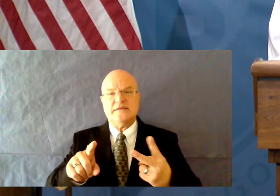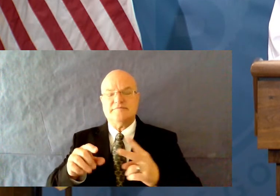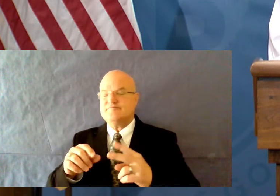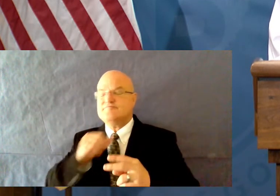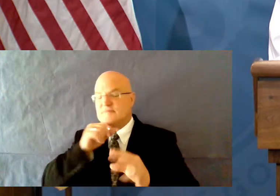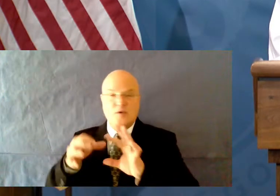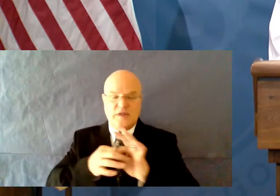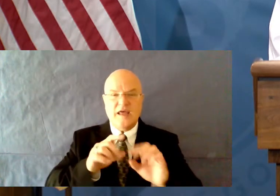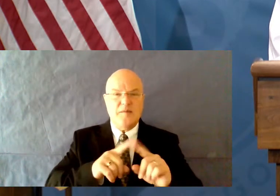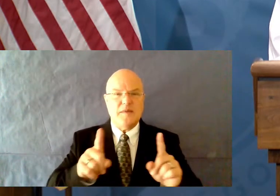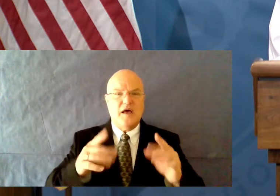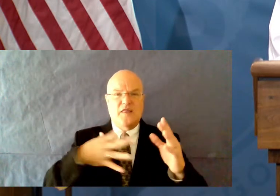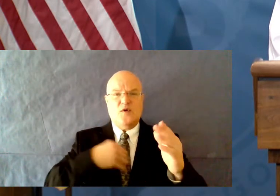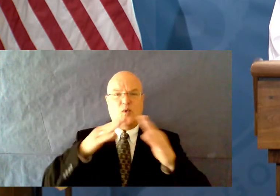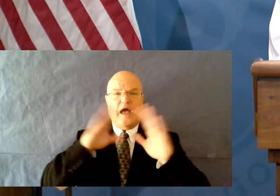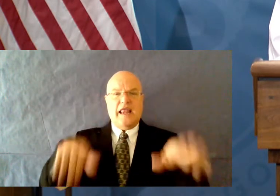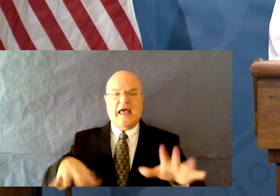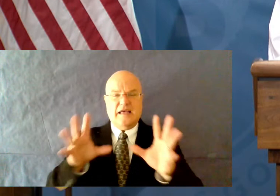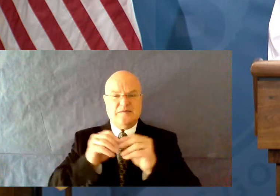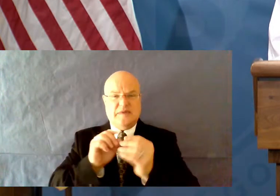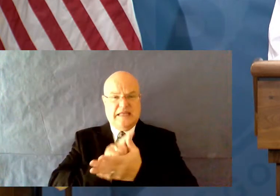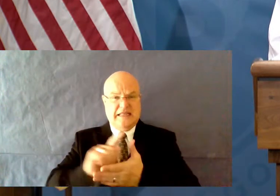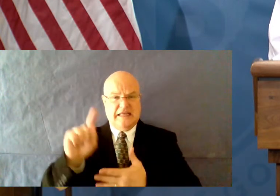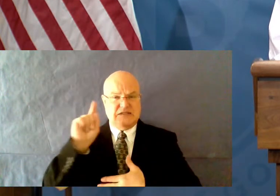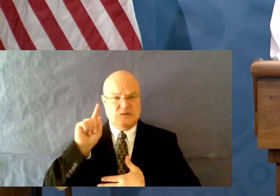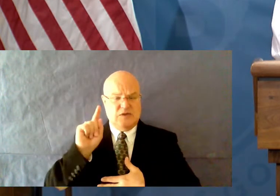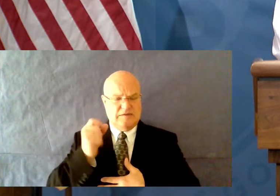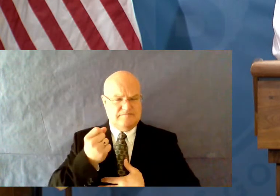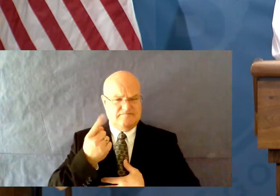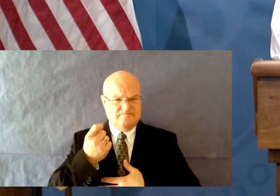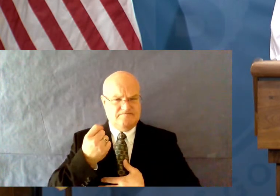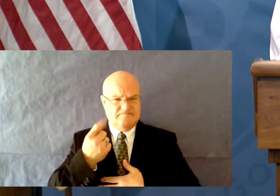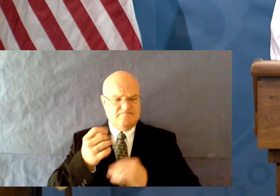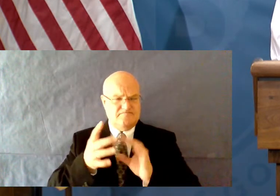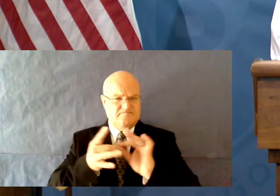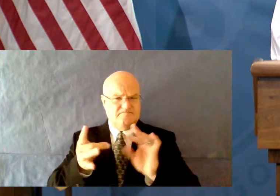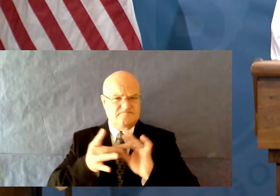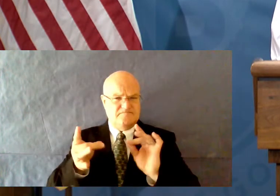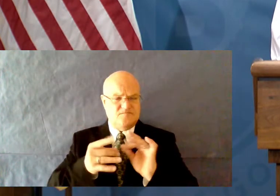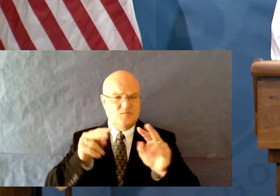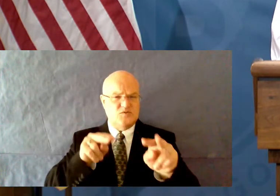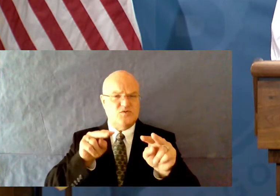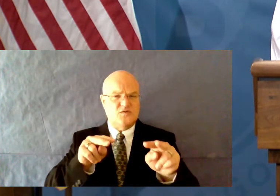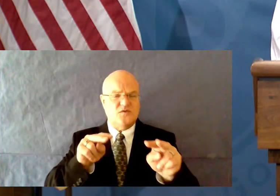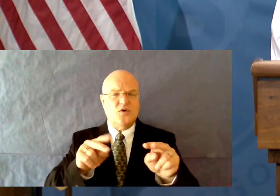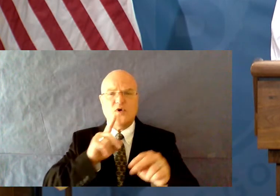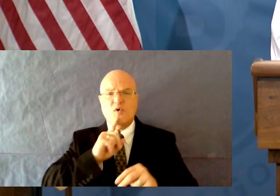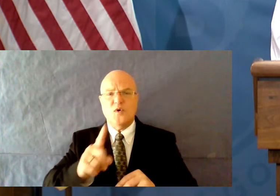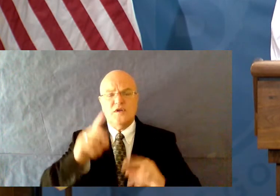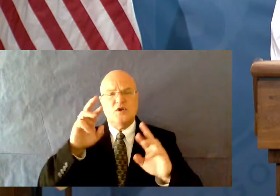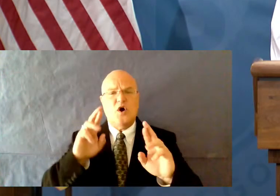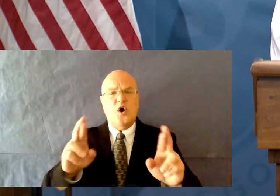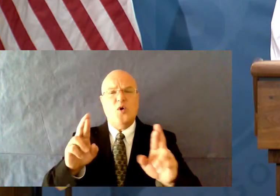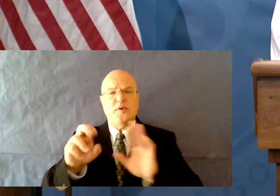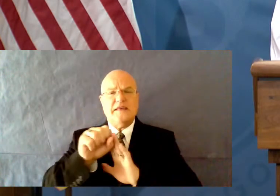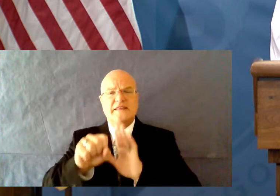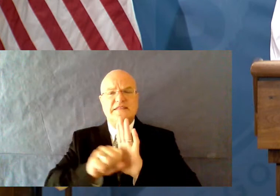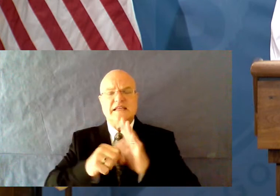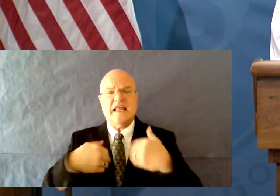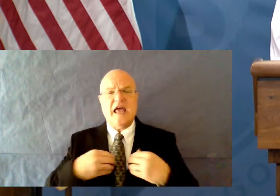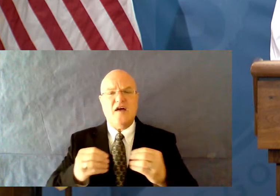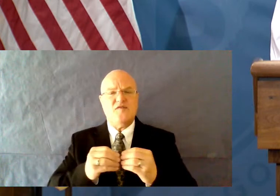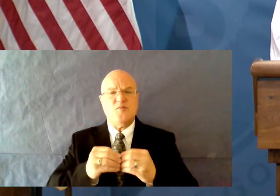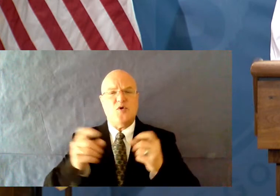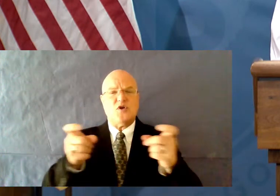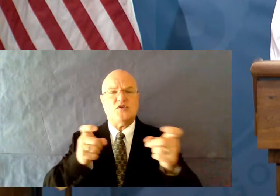in your White House meeting last week, if I understood the coverage right, what you were looking for was hoping that the states could have more control